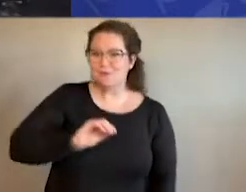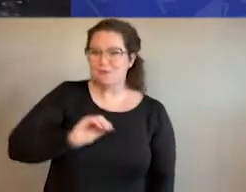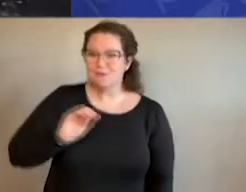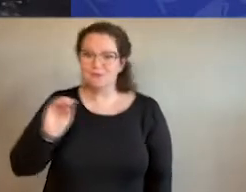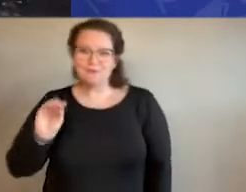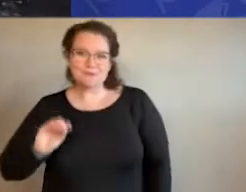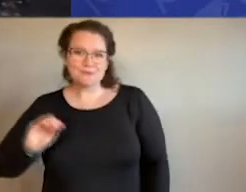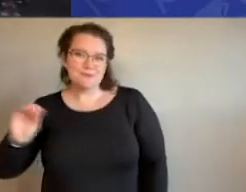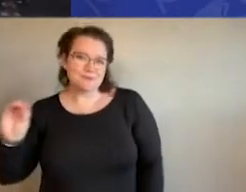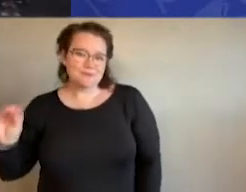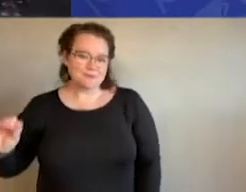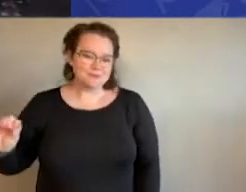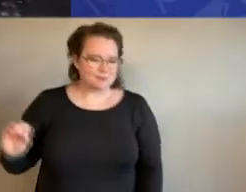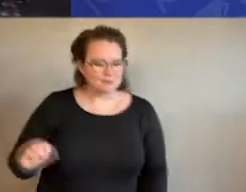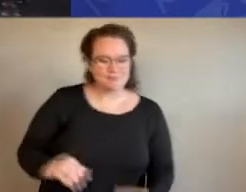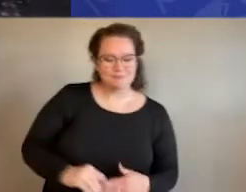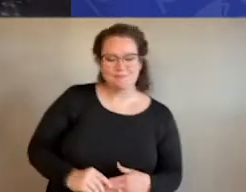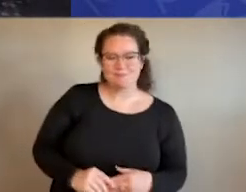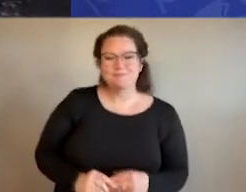zoo, zoo, zoo.